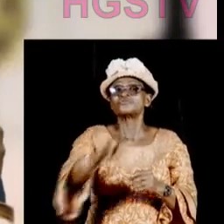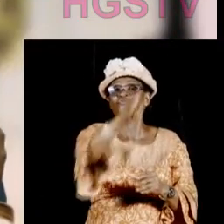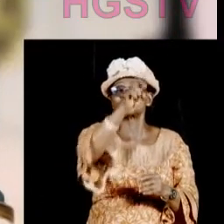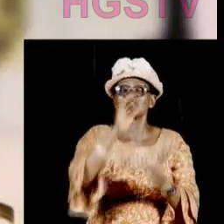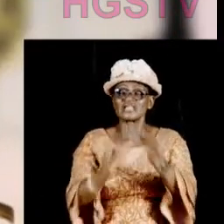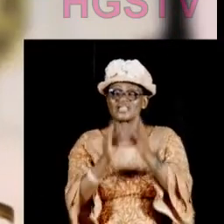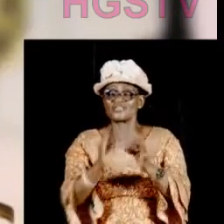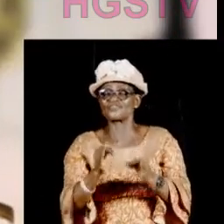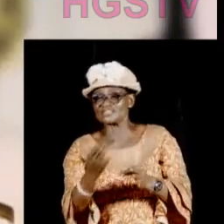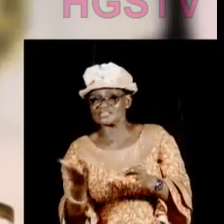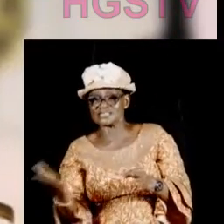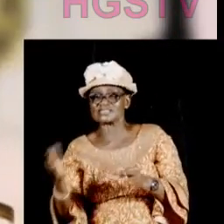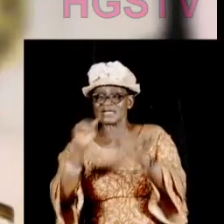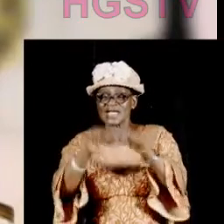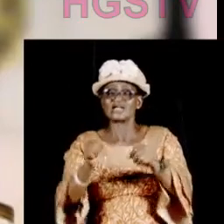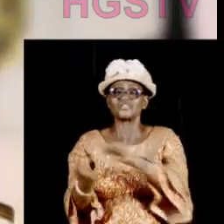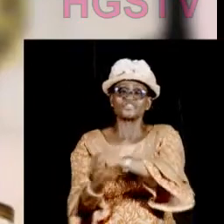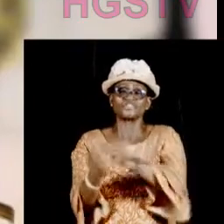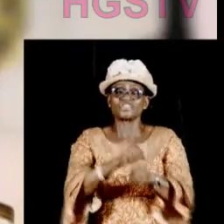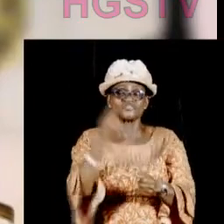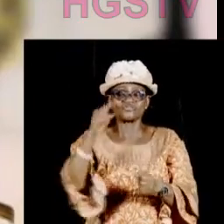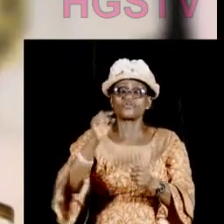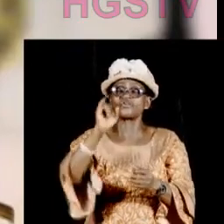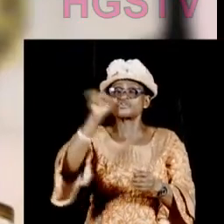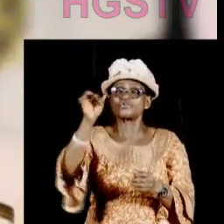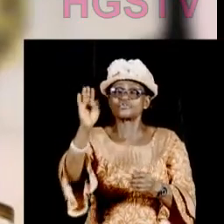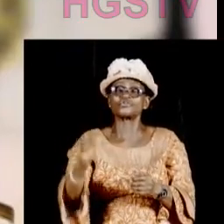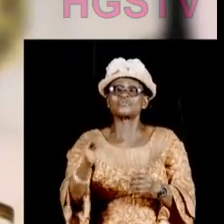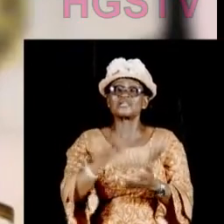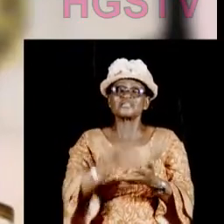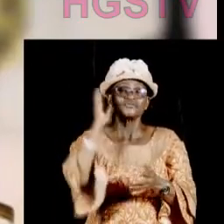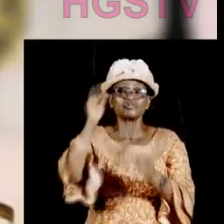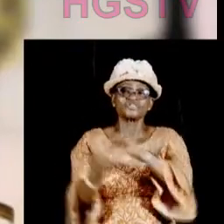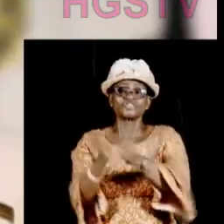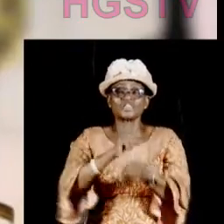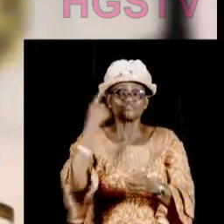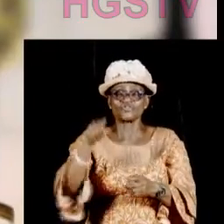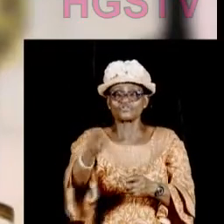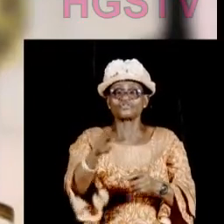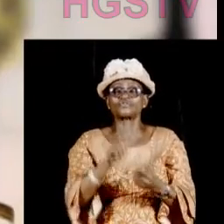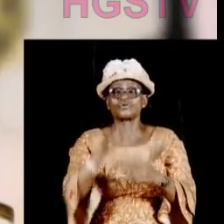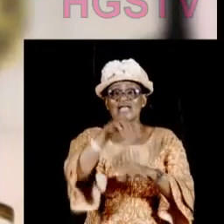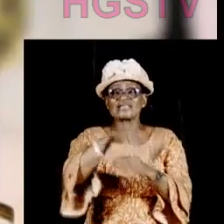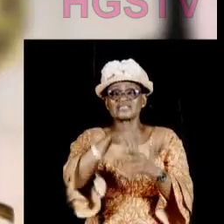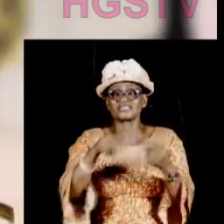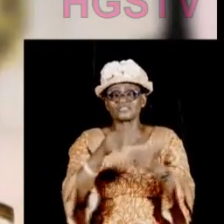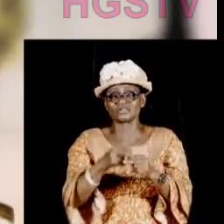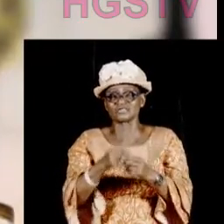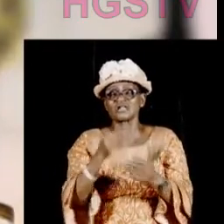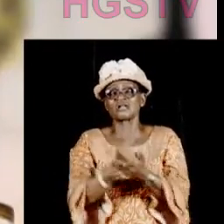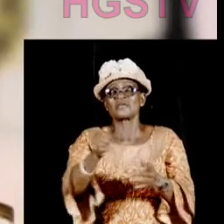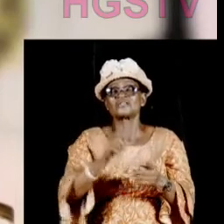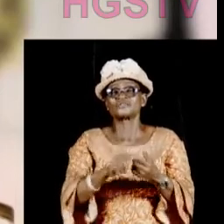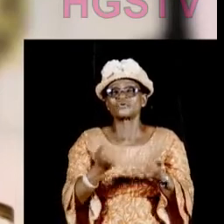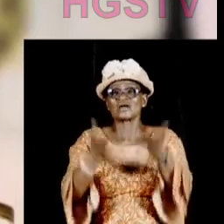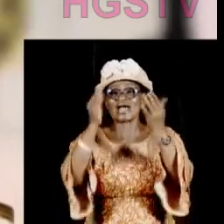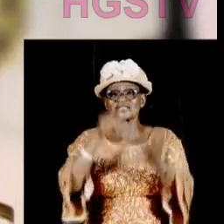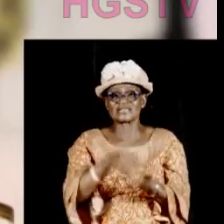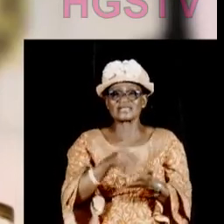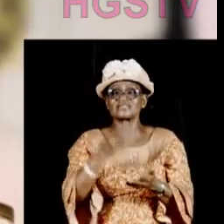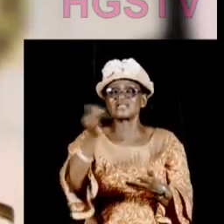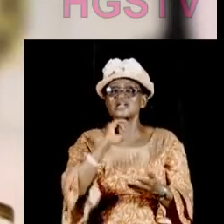for Job, it will change for you tonight in Jesus' name. What to rise again means there is